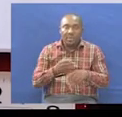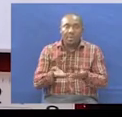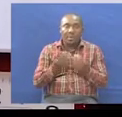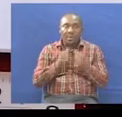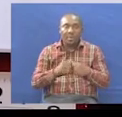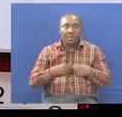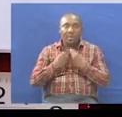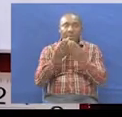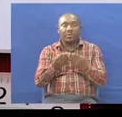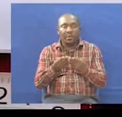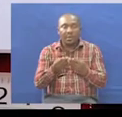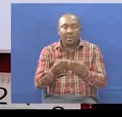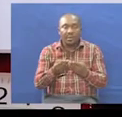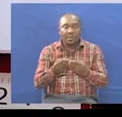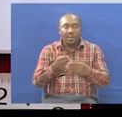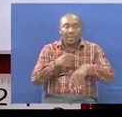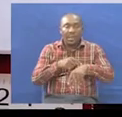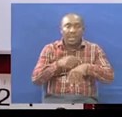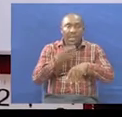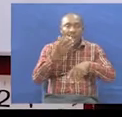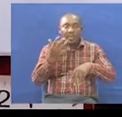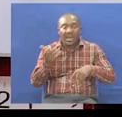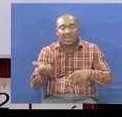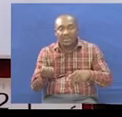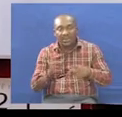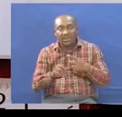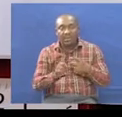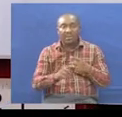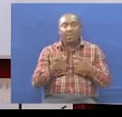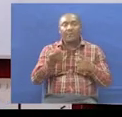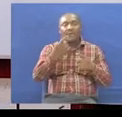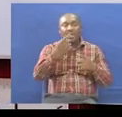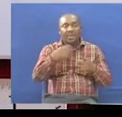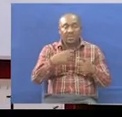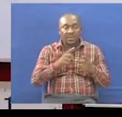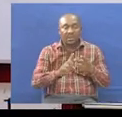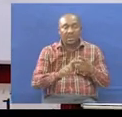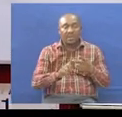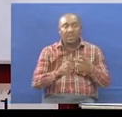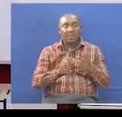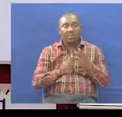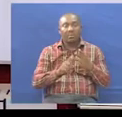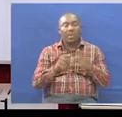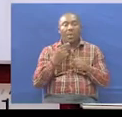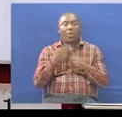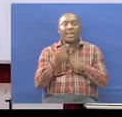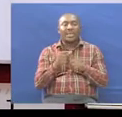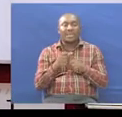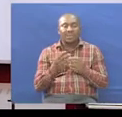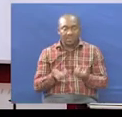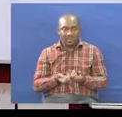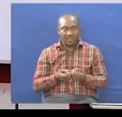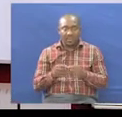be given or written in numbers, figures, or words. Here, we